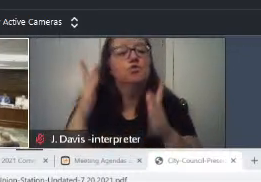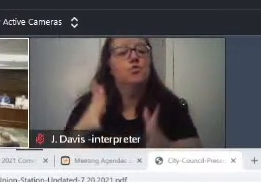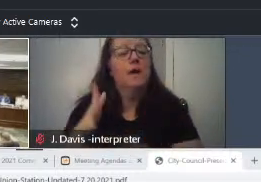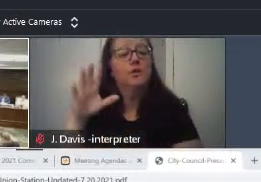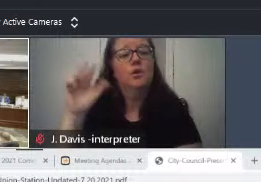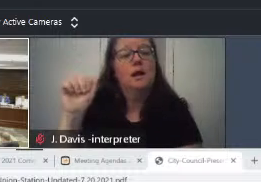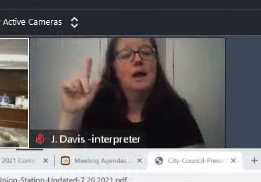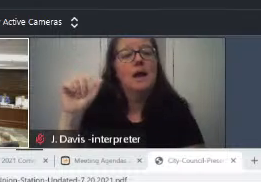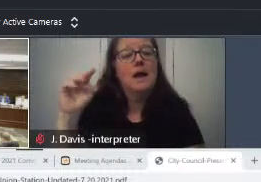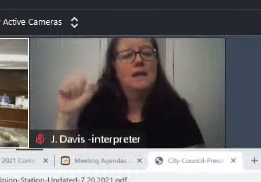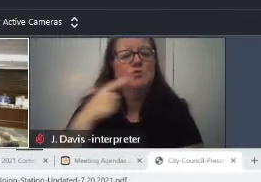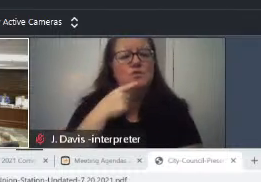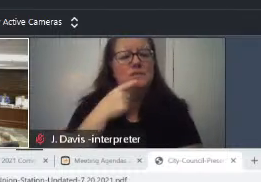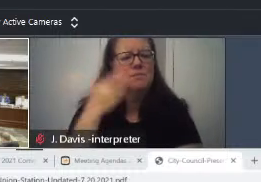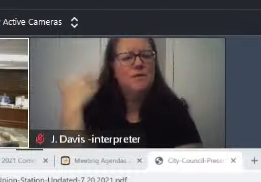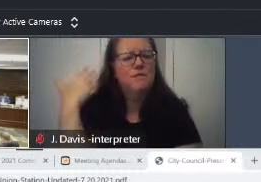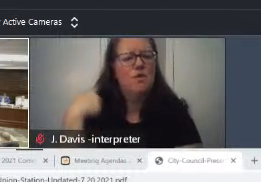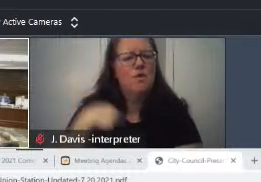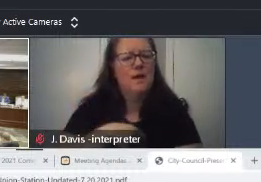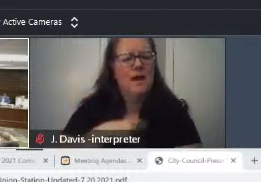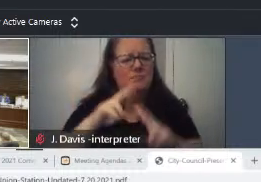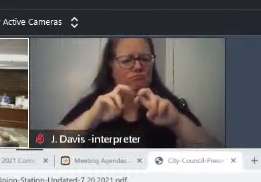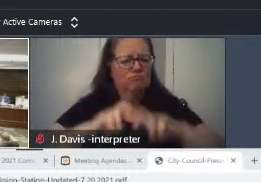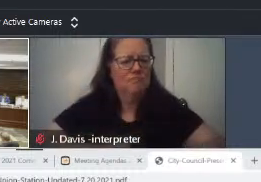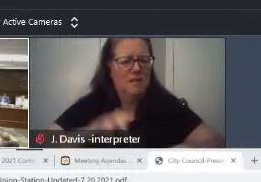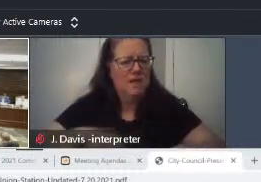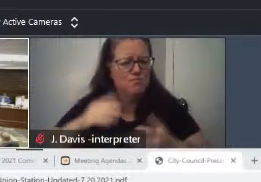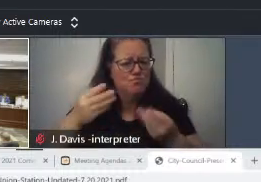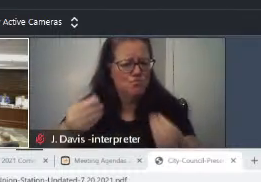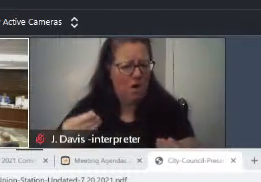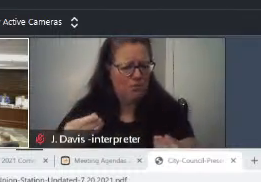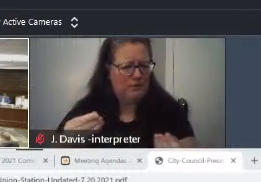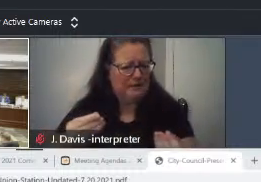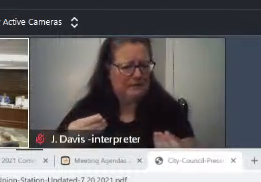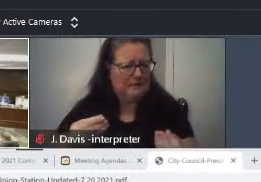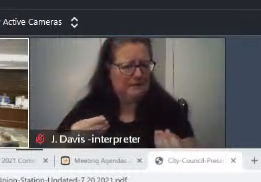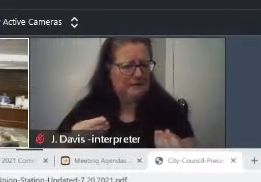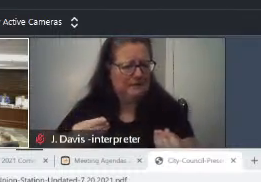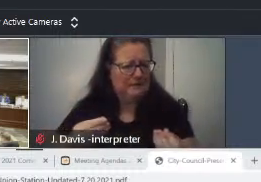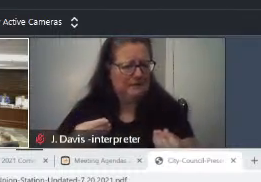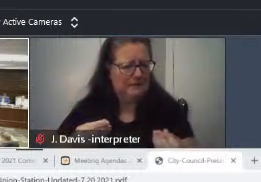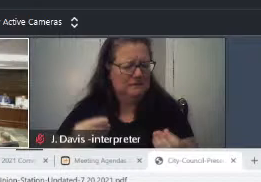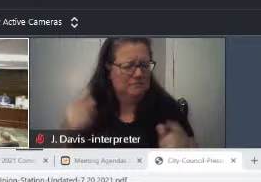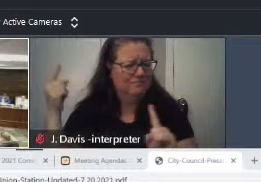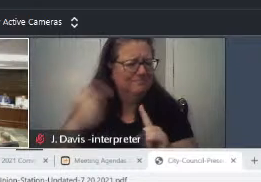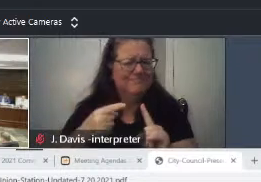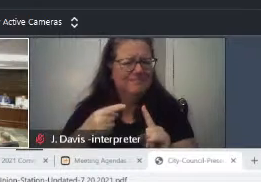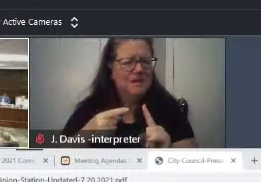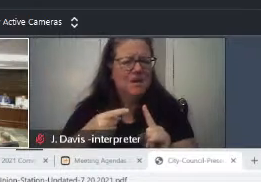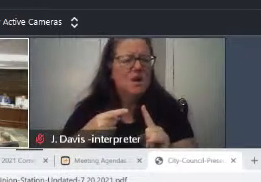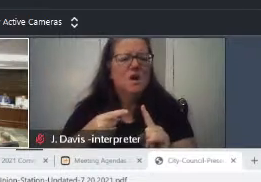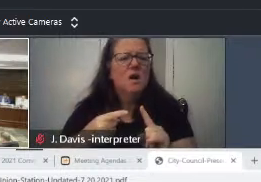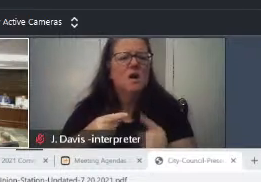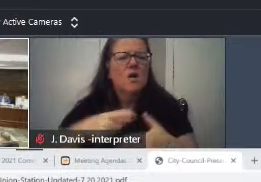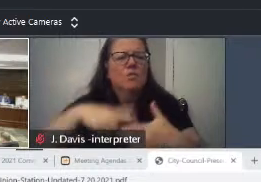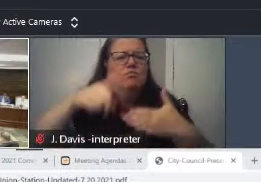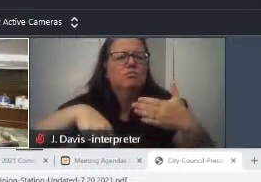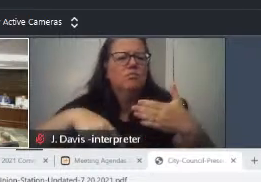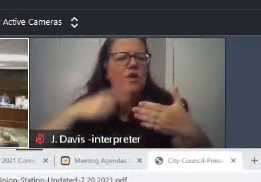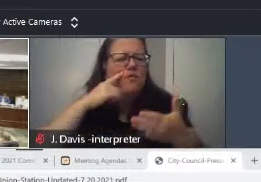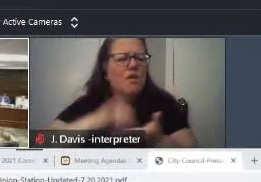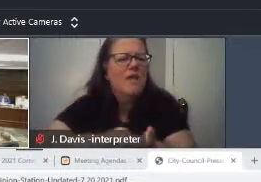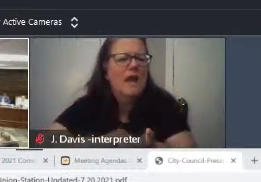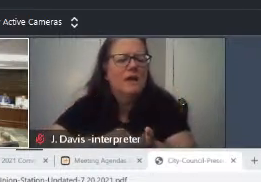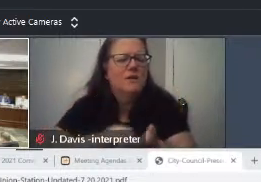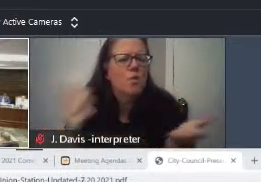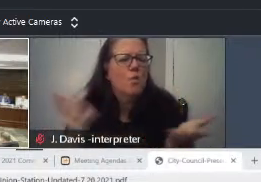one time we had a market analysis done on this property? And if so, what was those prior values that they came